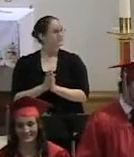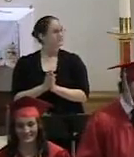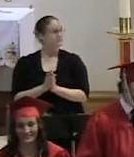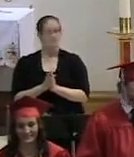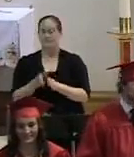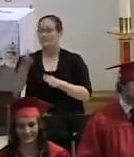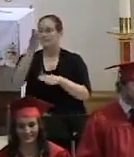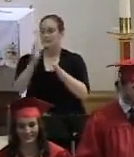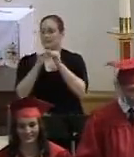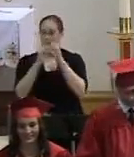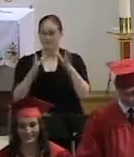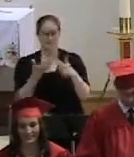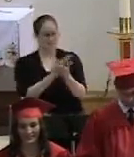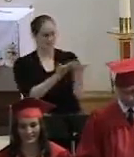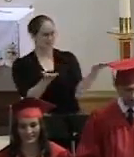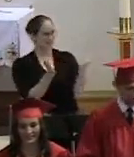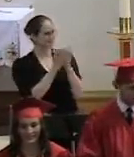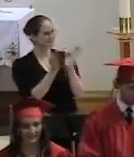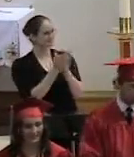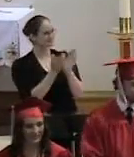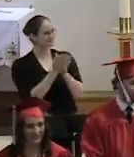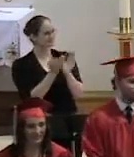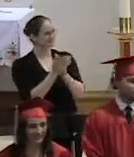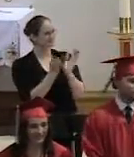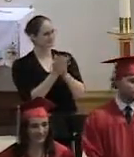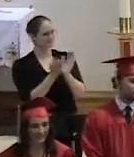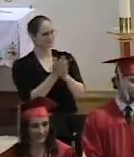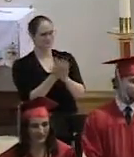God's blessings to you.